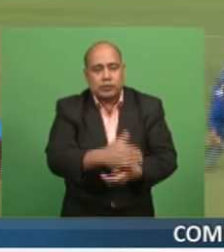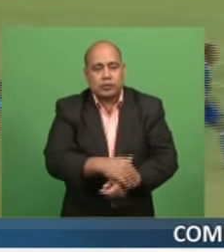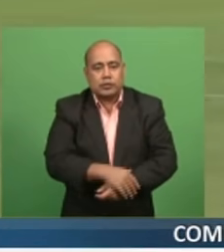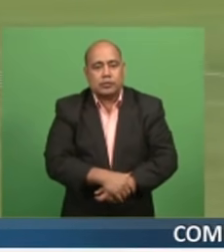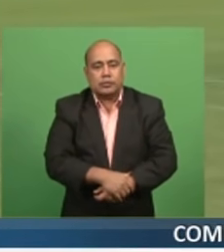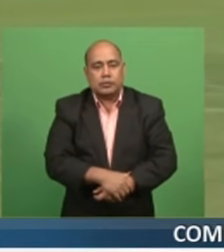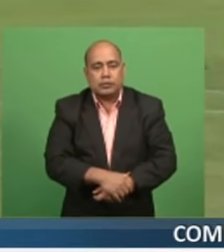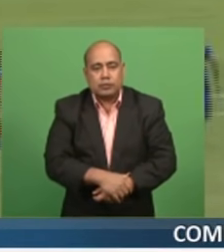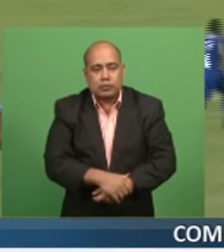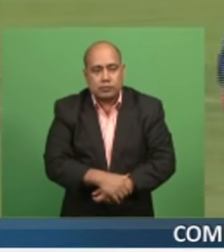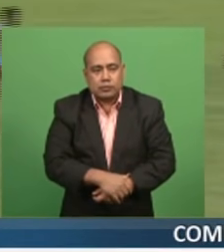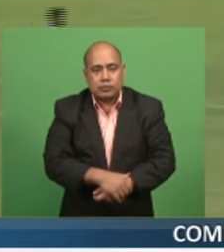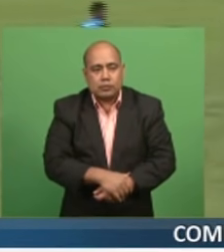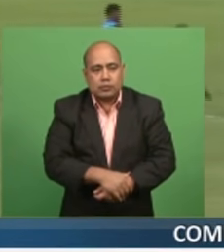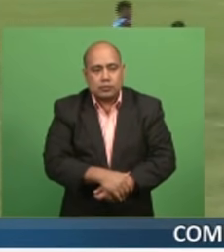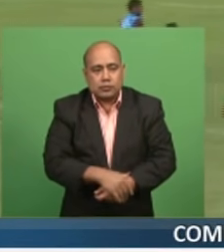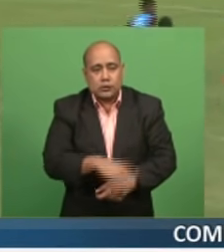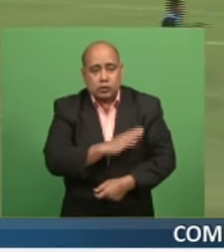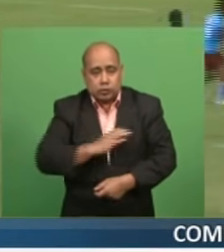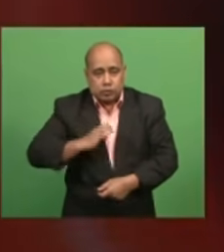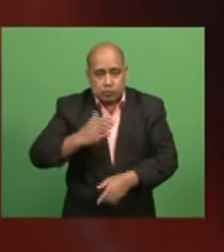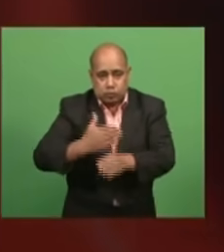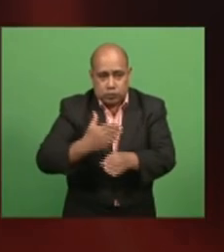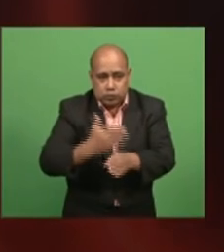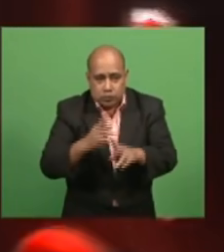analyzes football coaches' work permit.